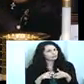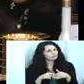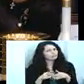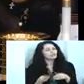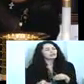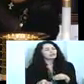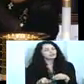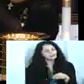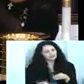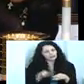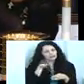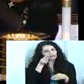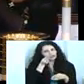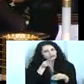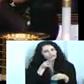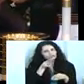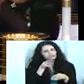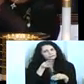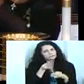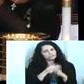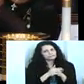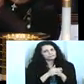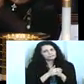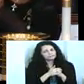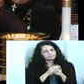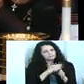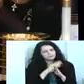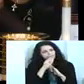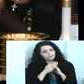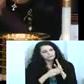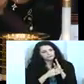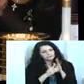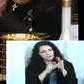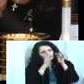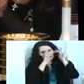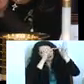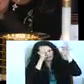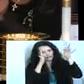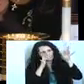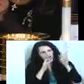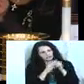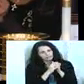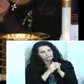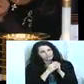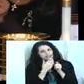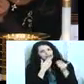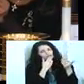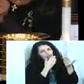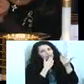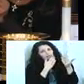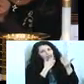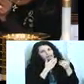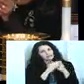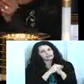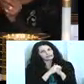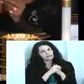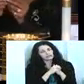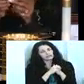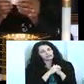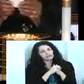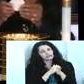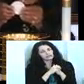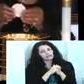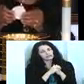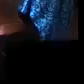lifts it up to his parent in heaven, and he gives thanks for it. Then